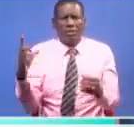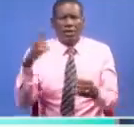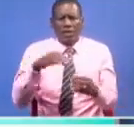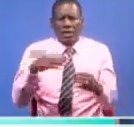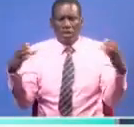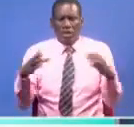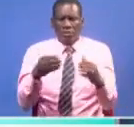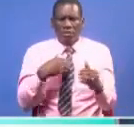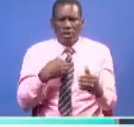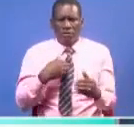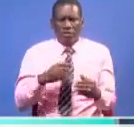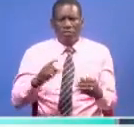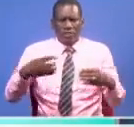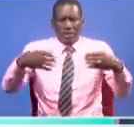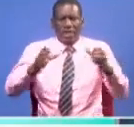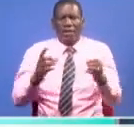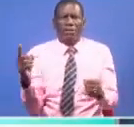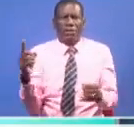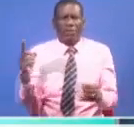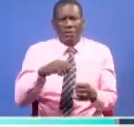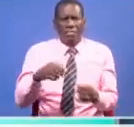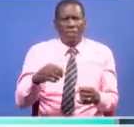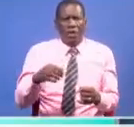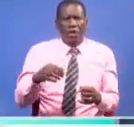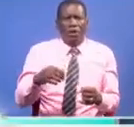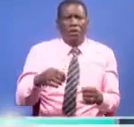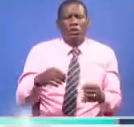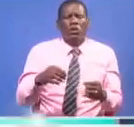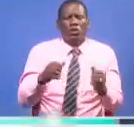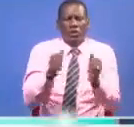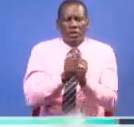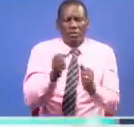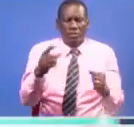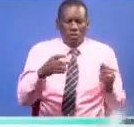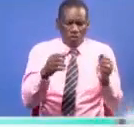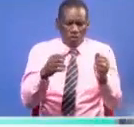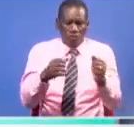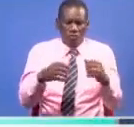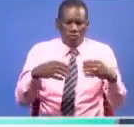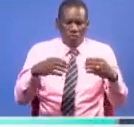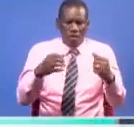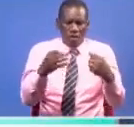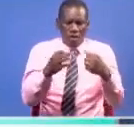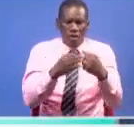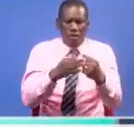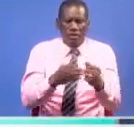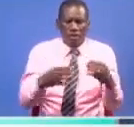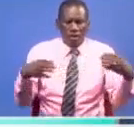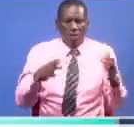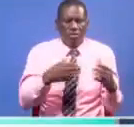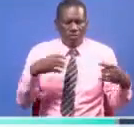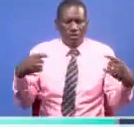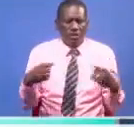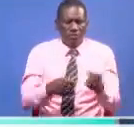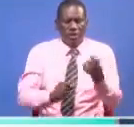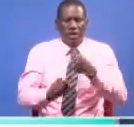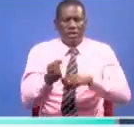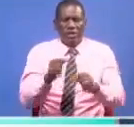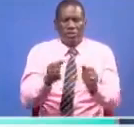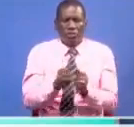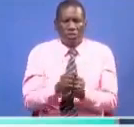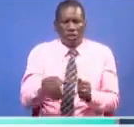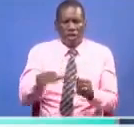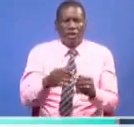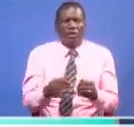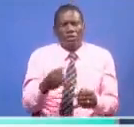their maiden club day dubbed Police FC Day on the 10th of August, with the club having lined up a host of activities with the venue being their